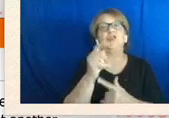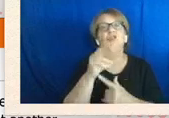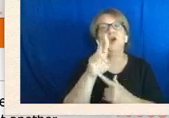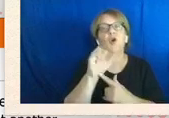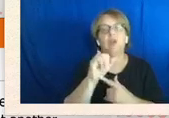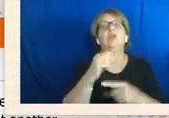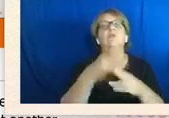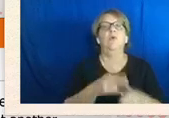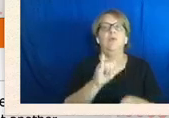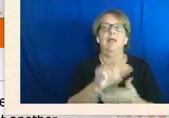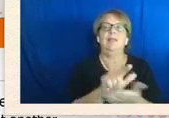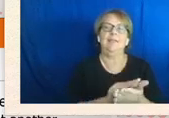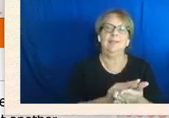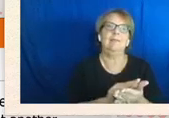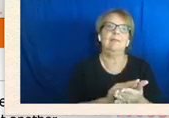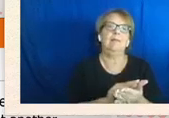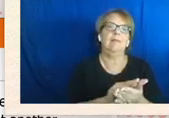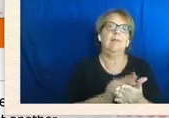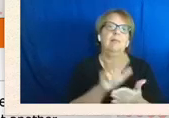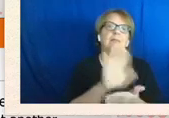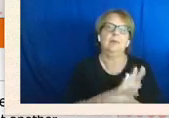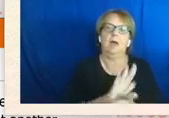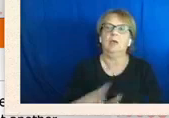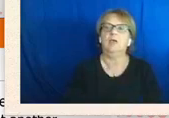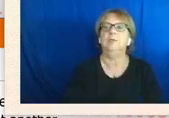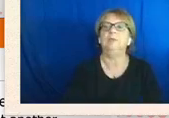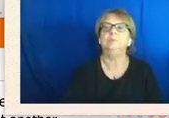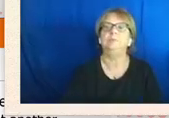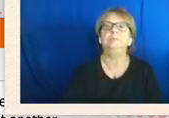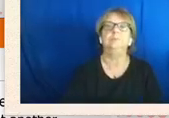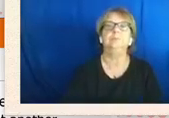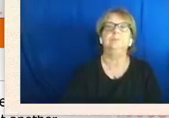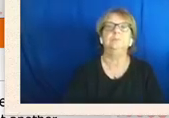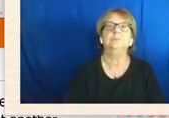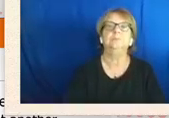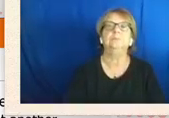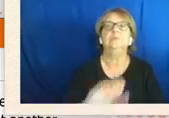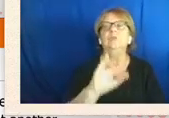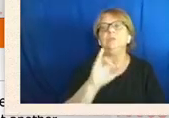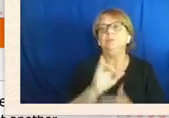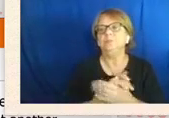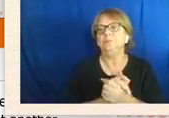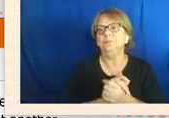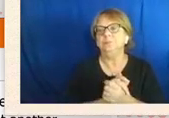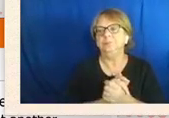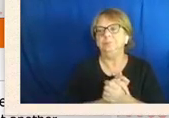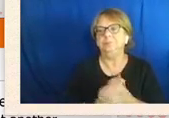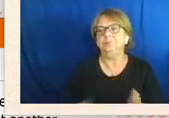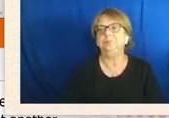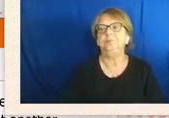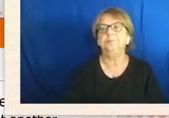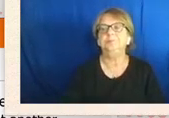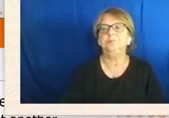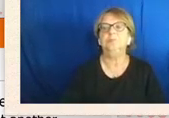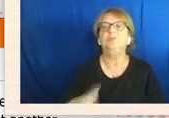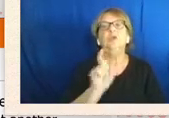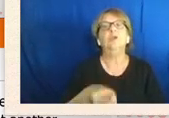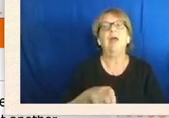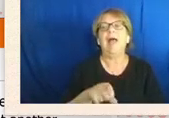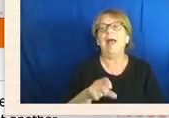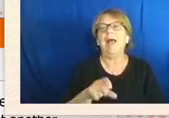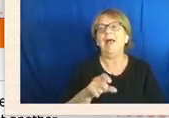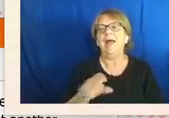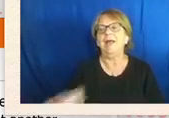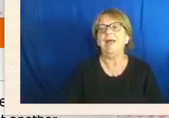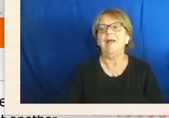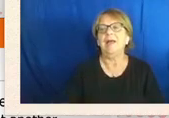document. So, going to Office Depot and scan and it has to be signed before 2 witnesses and